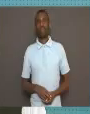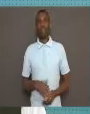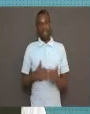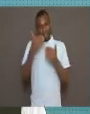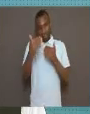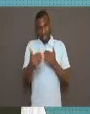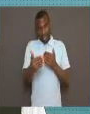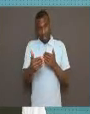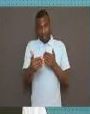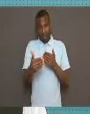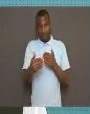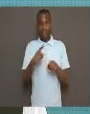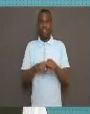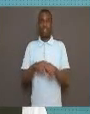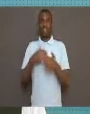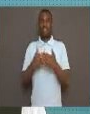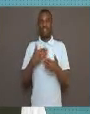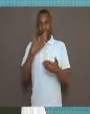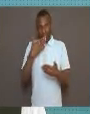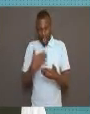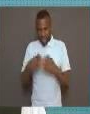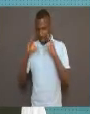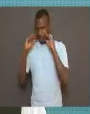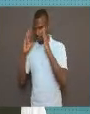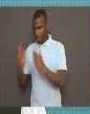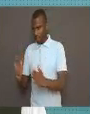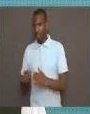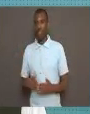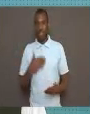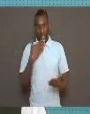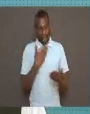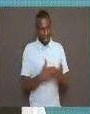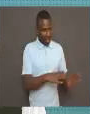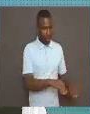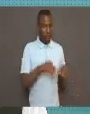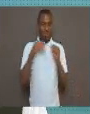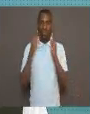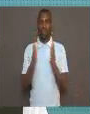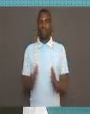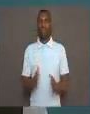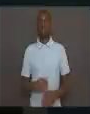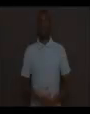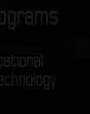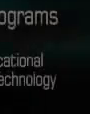Until next time, thank you, teacher. Thank you, students.